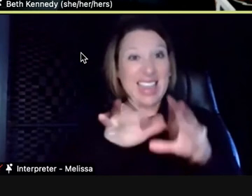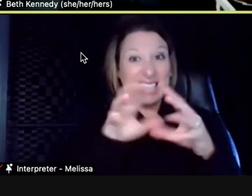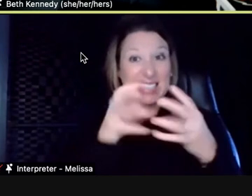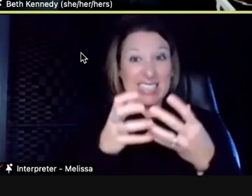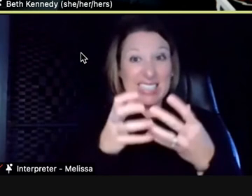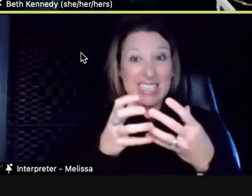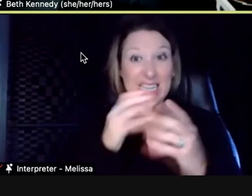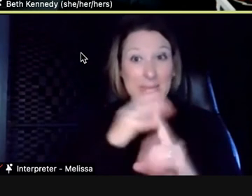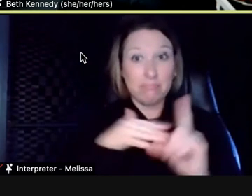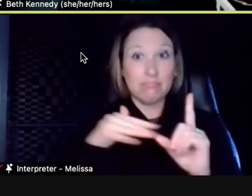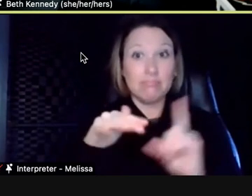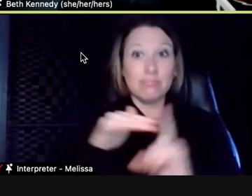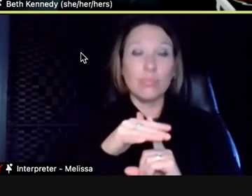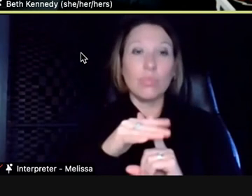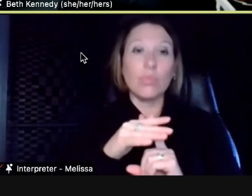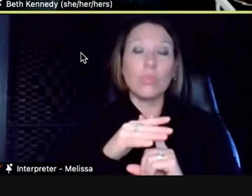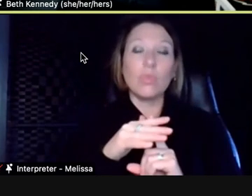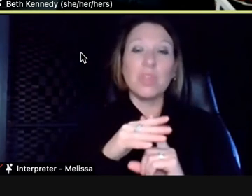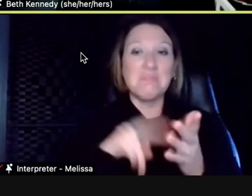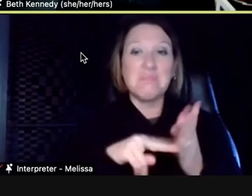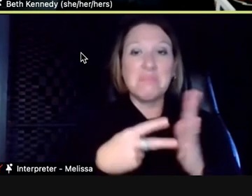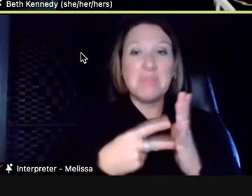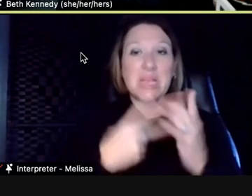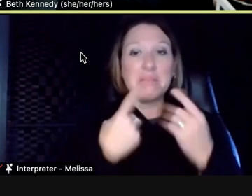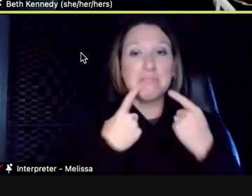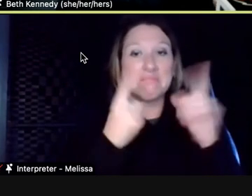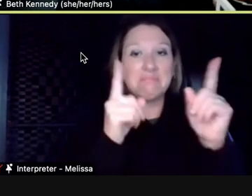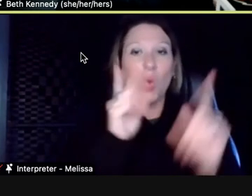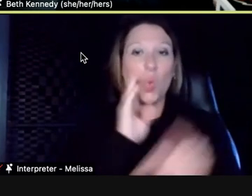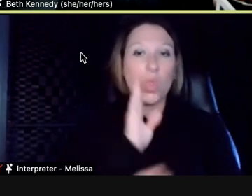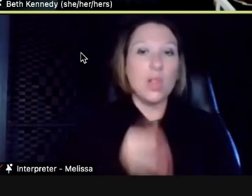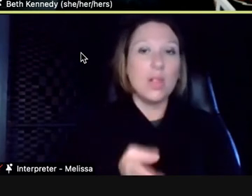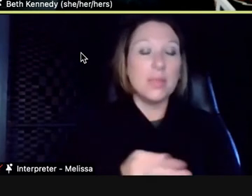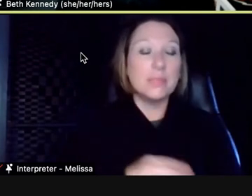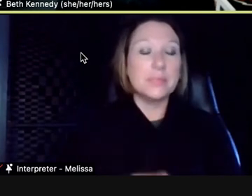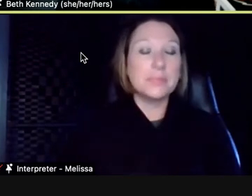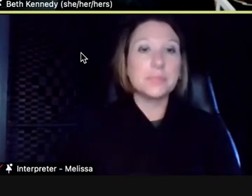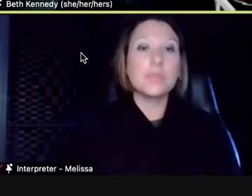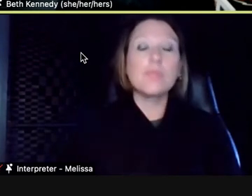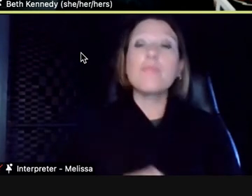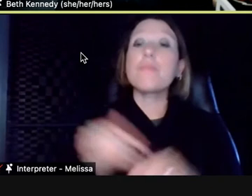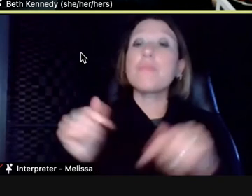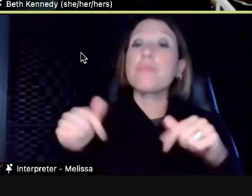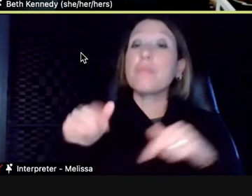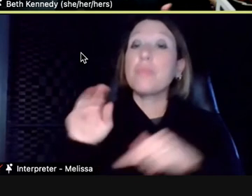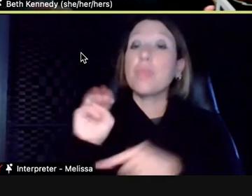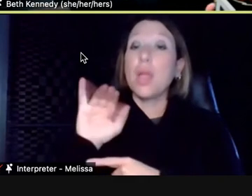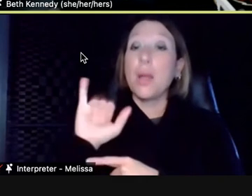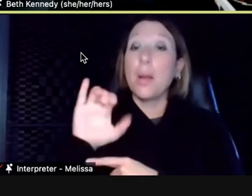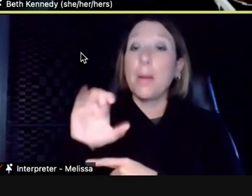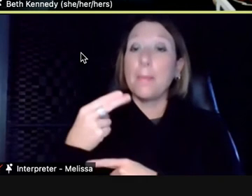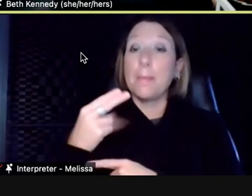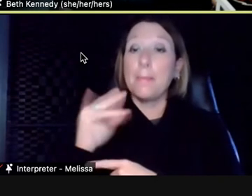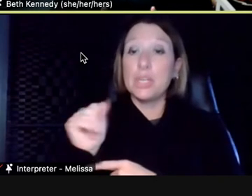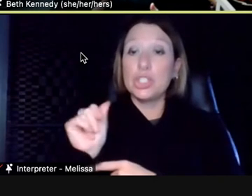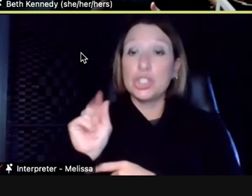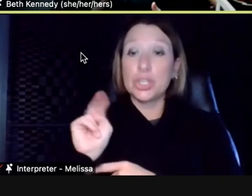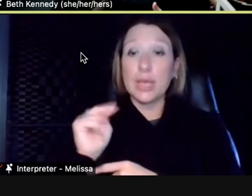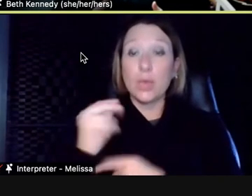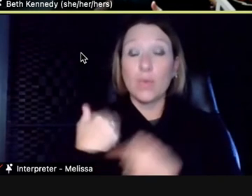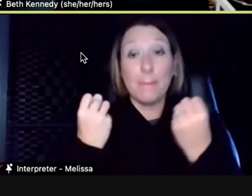that's going to have more success. And so in Michigan, we have a lot of interveners working compared to other